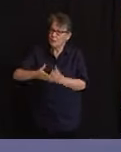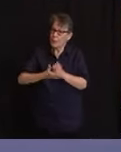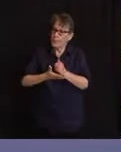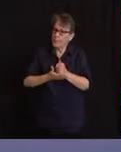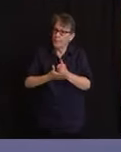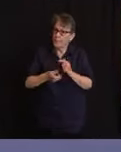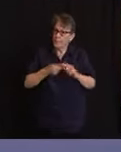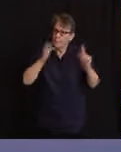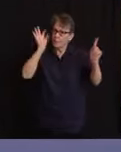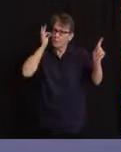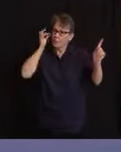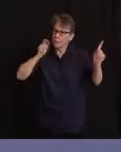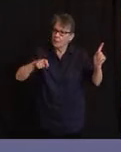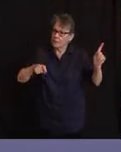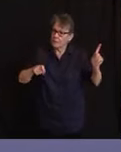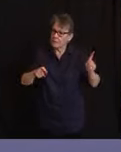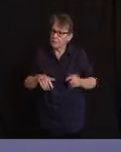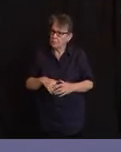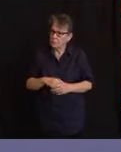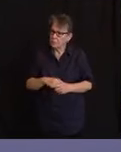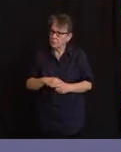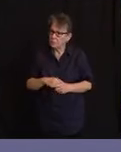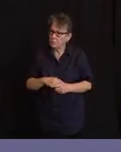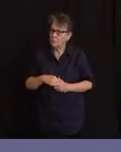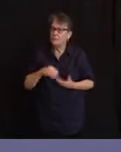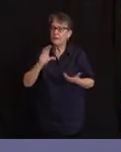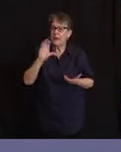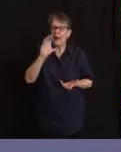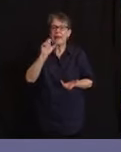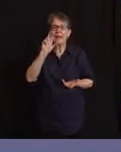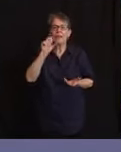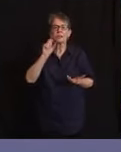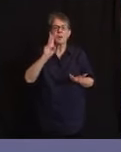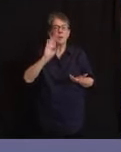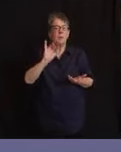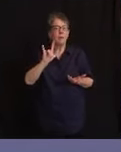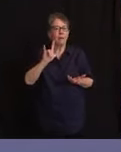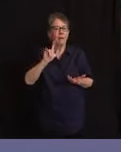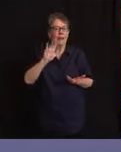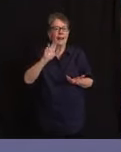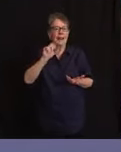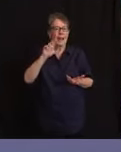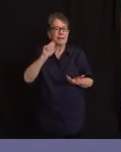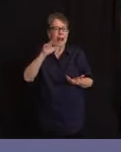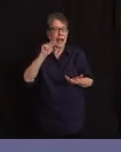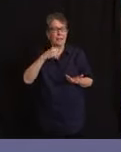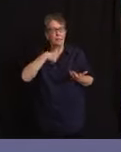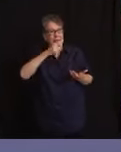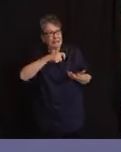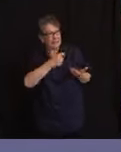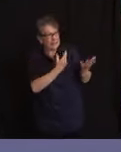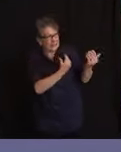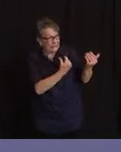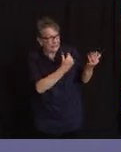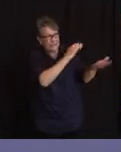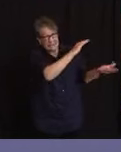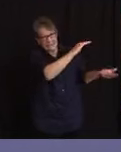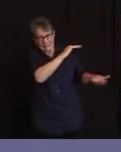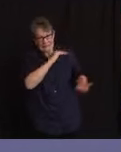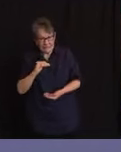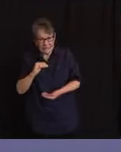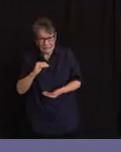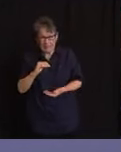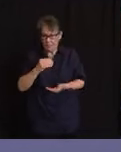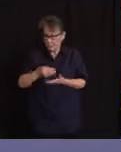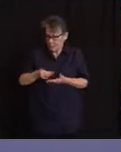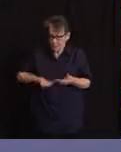And it's expenses going this way and revenues going that way. And yeah, my worst nightmare,